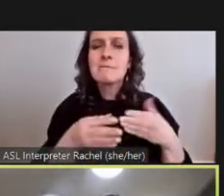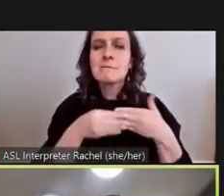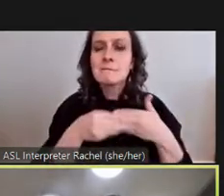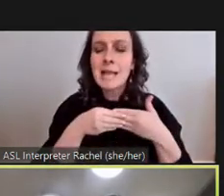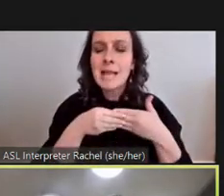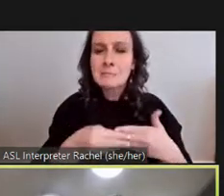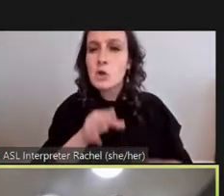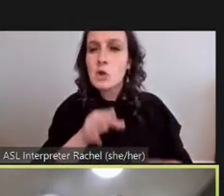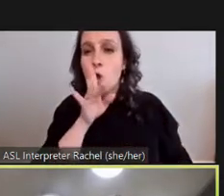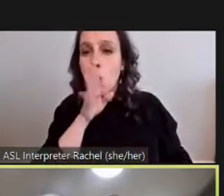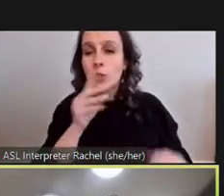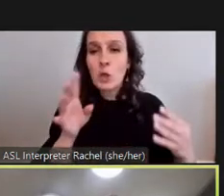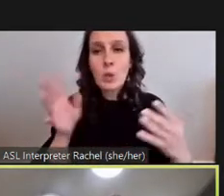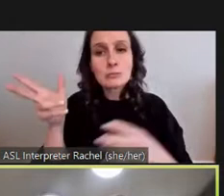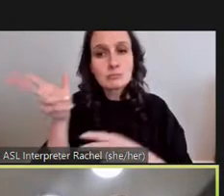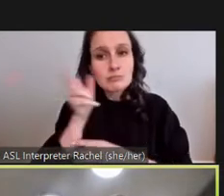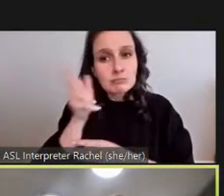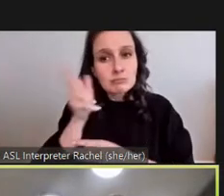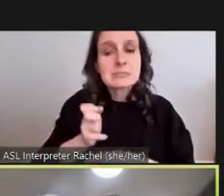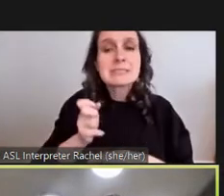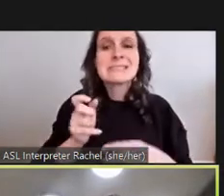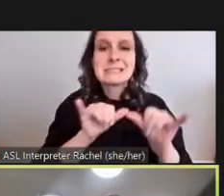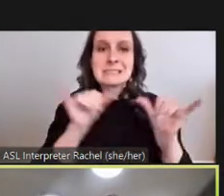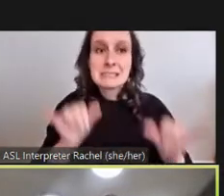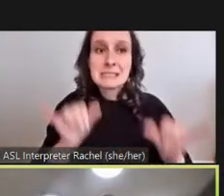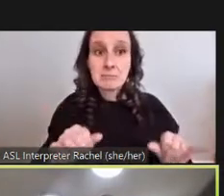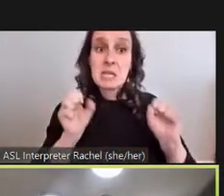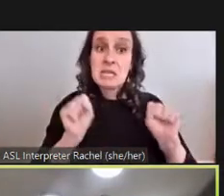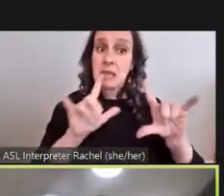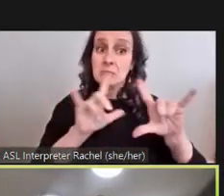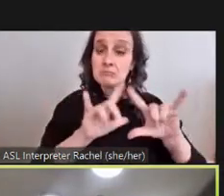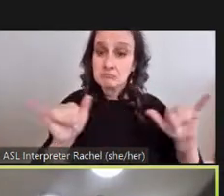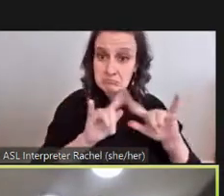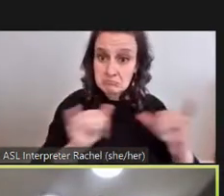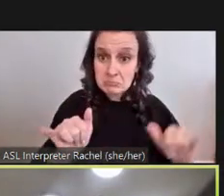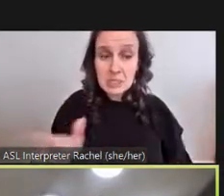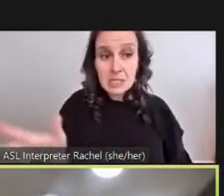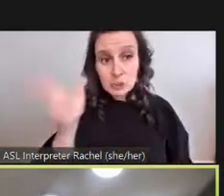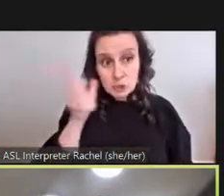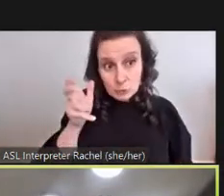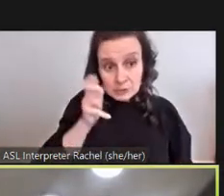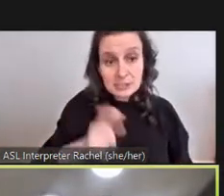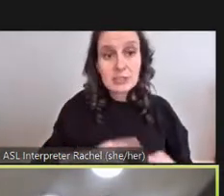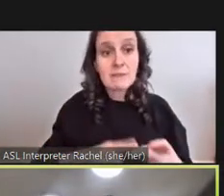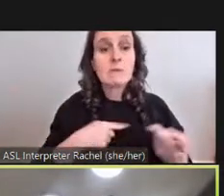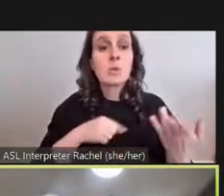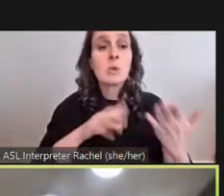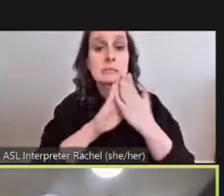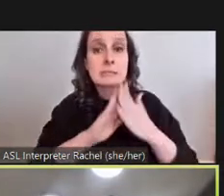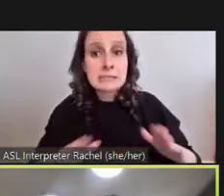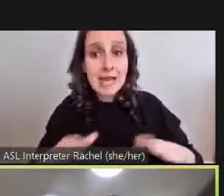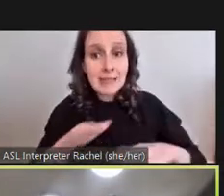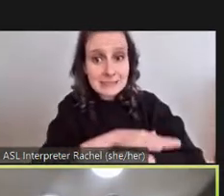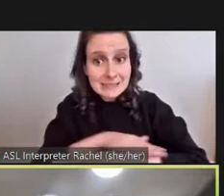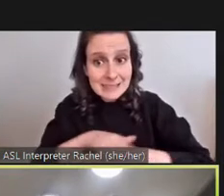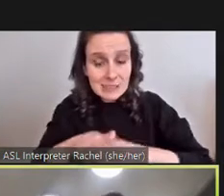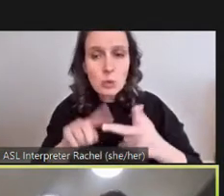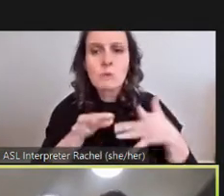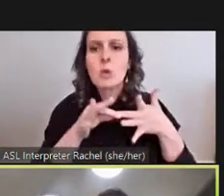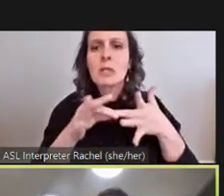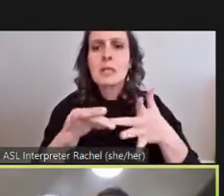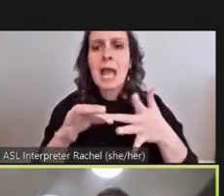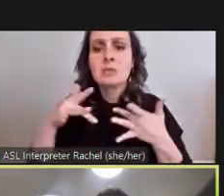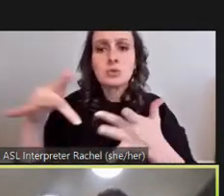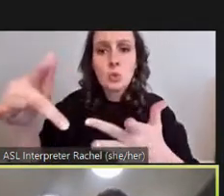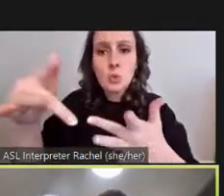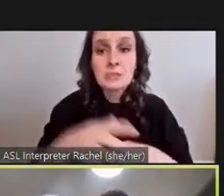various use cases: for simultaneous interpretation, for silent stages, or for guided tours, and